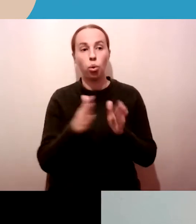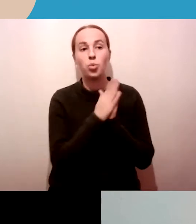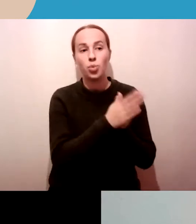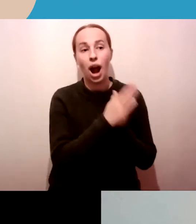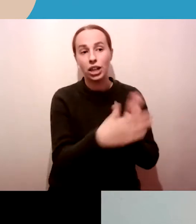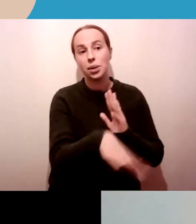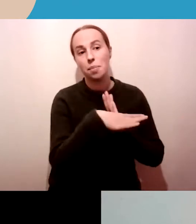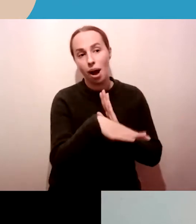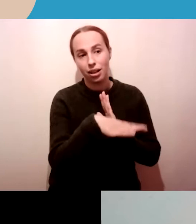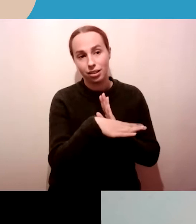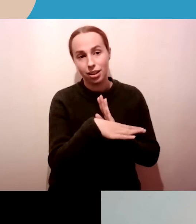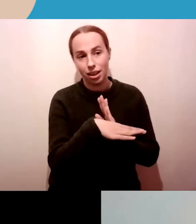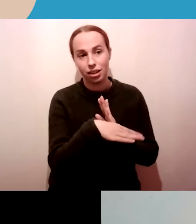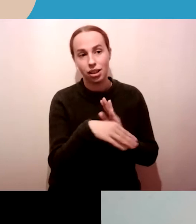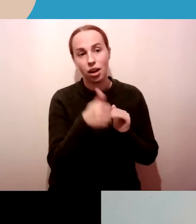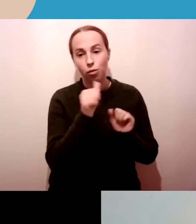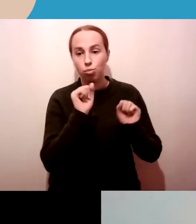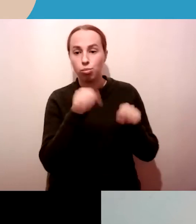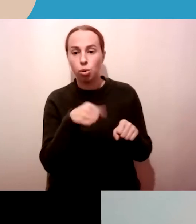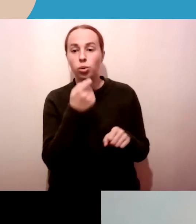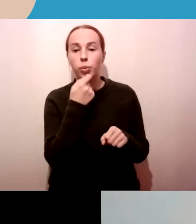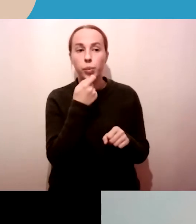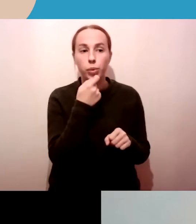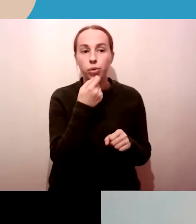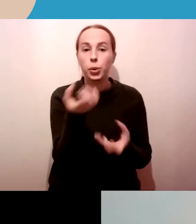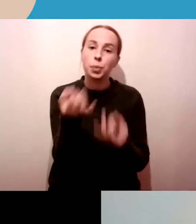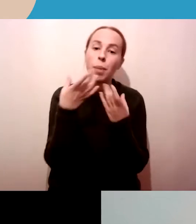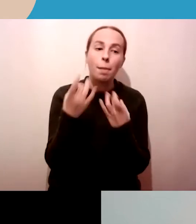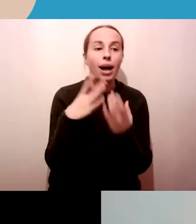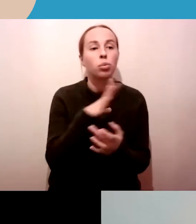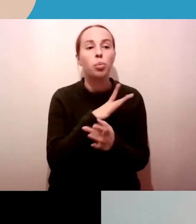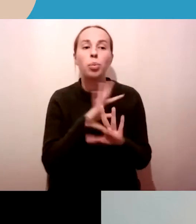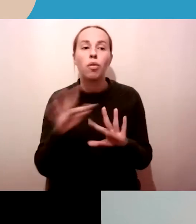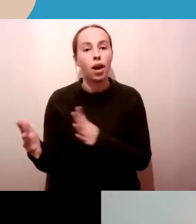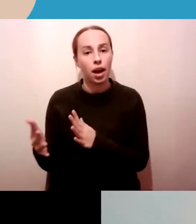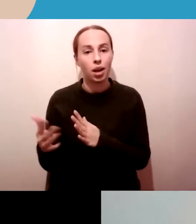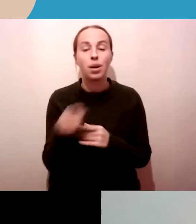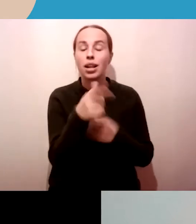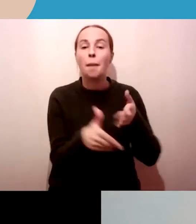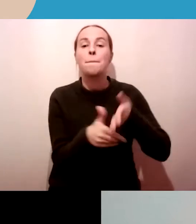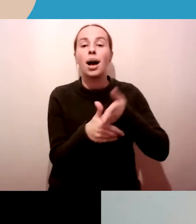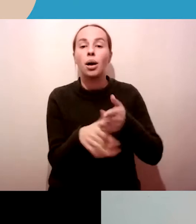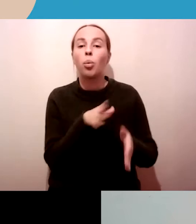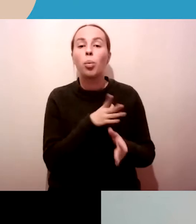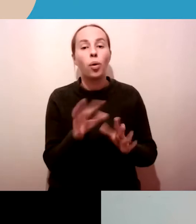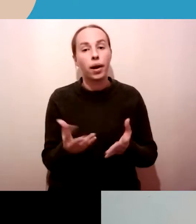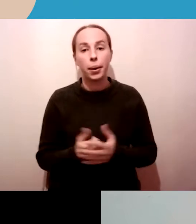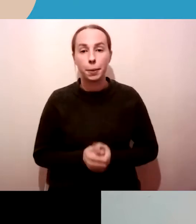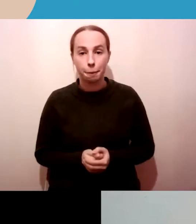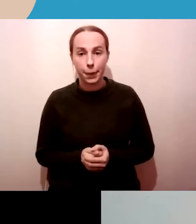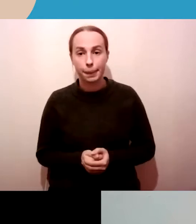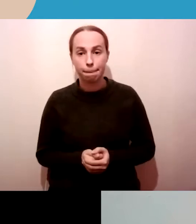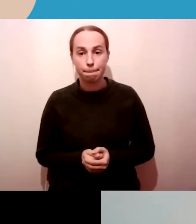volunteers have already received some requests for support. Could you share